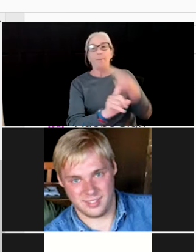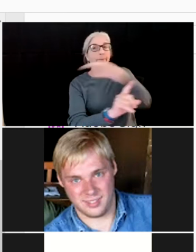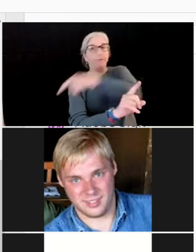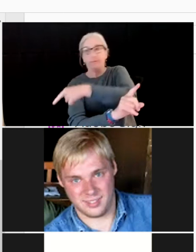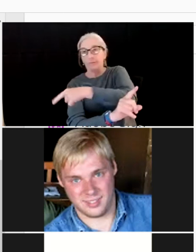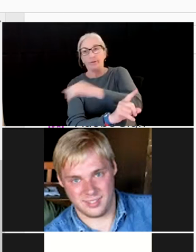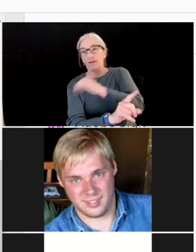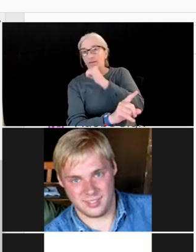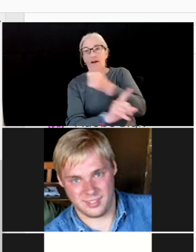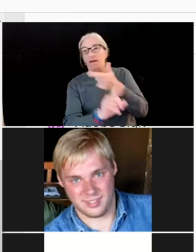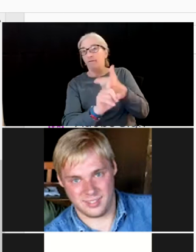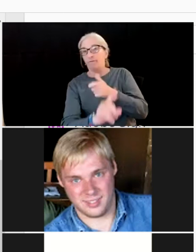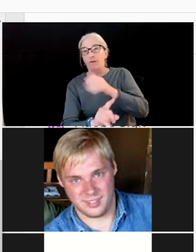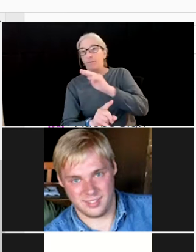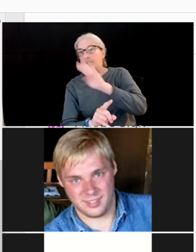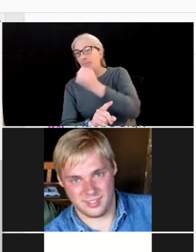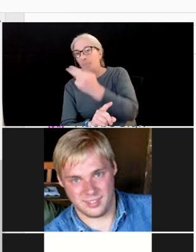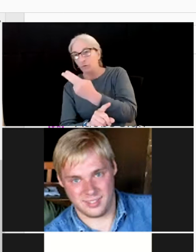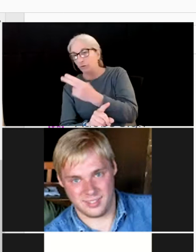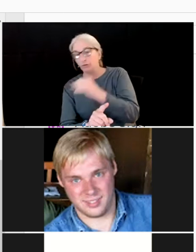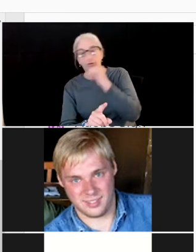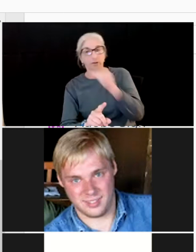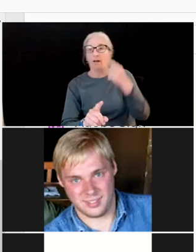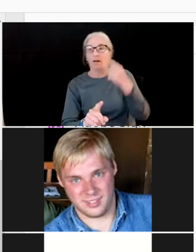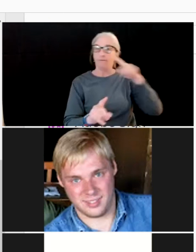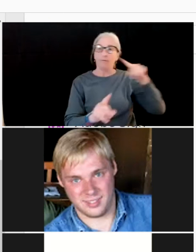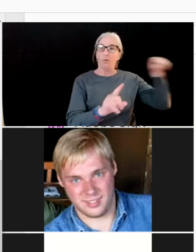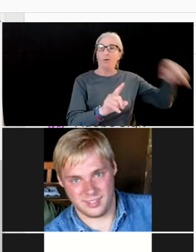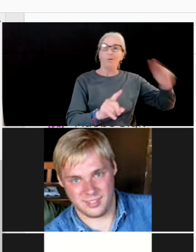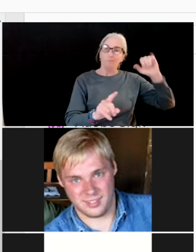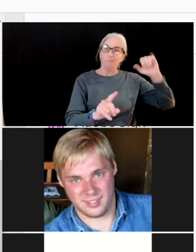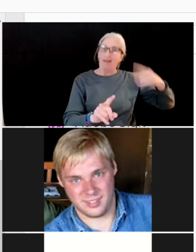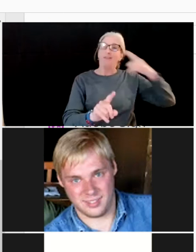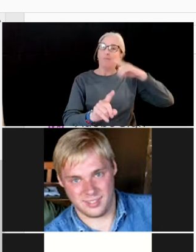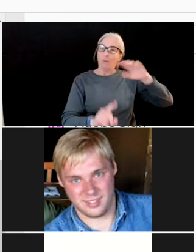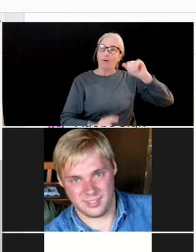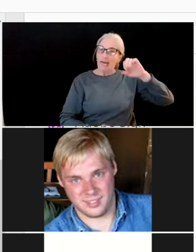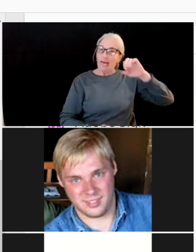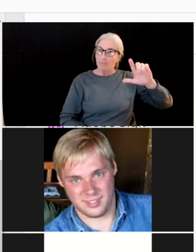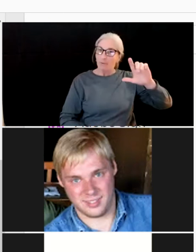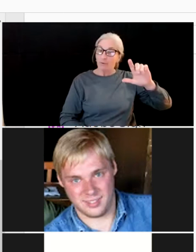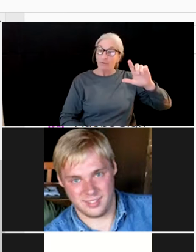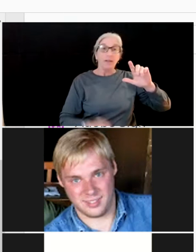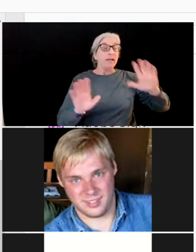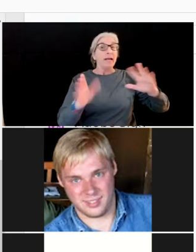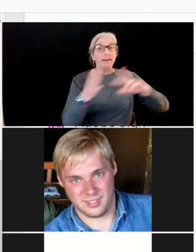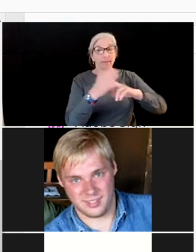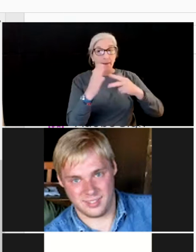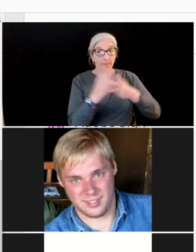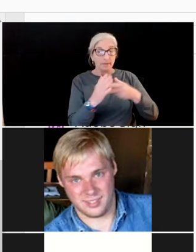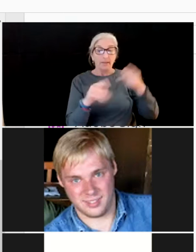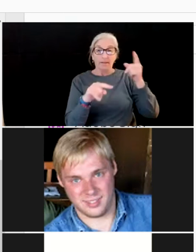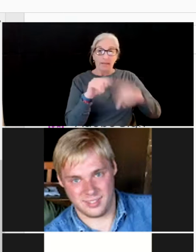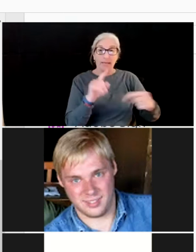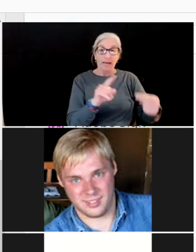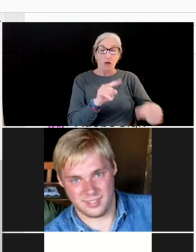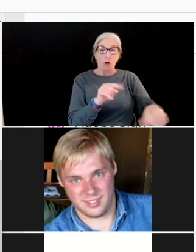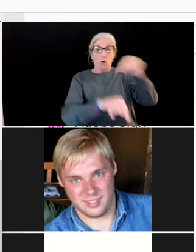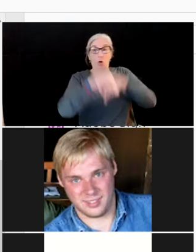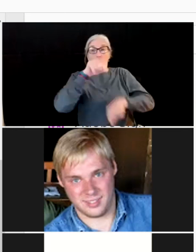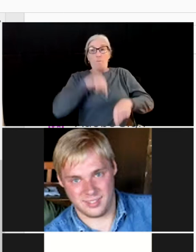like SSDI. But that also means that there's no retroactivity before their filing date. So the earliest